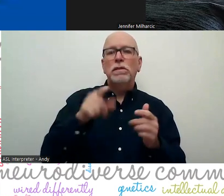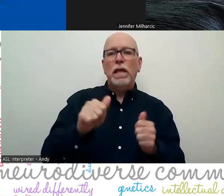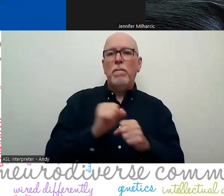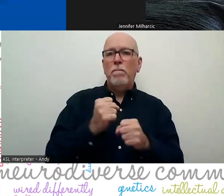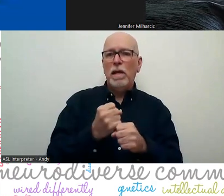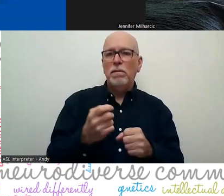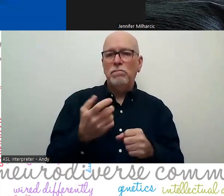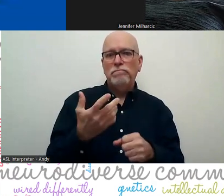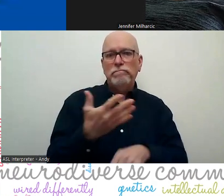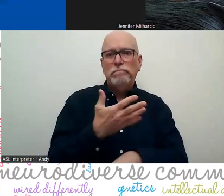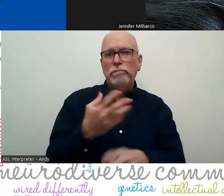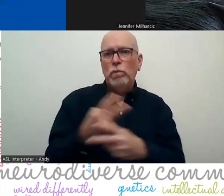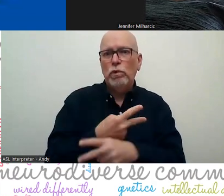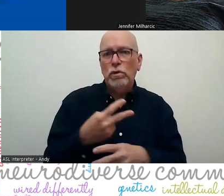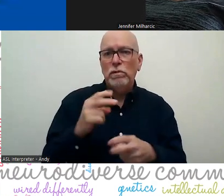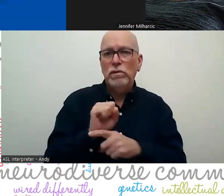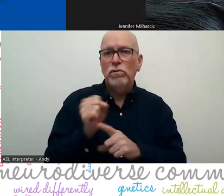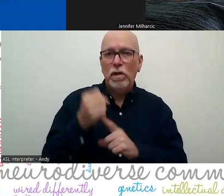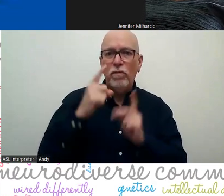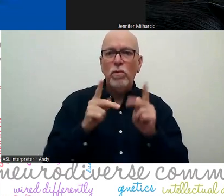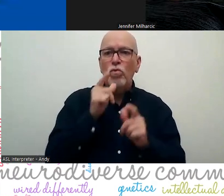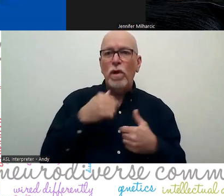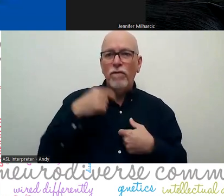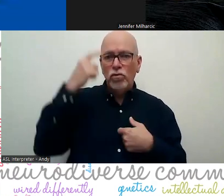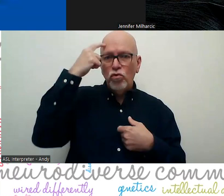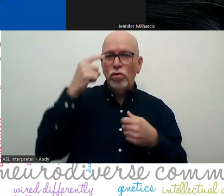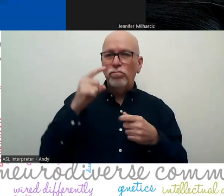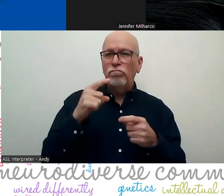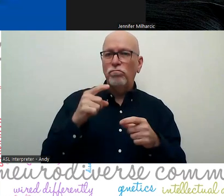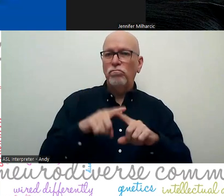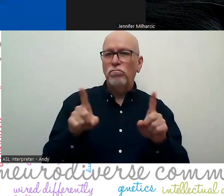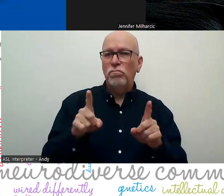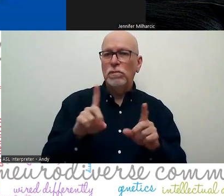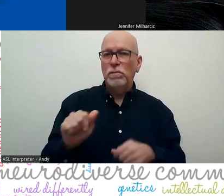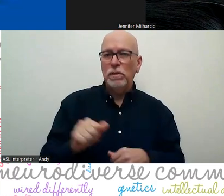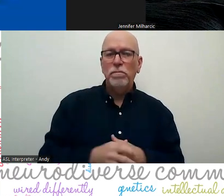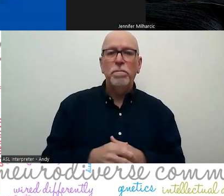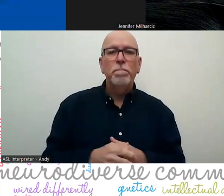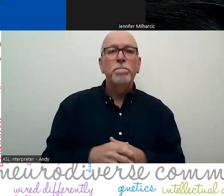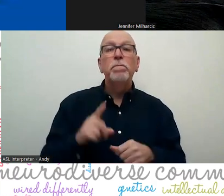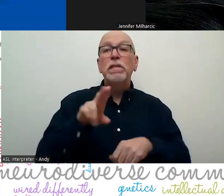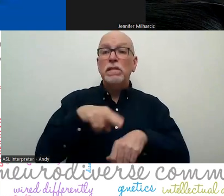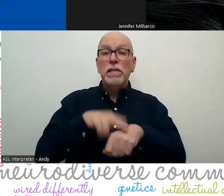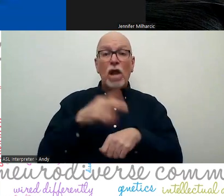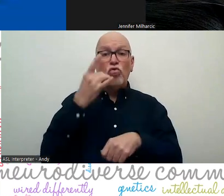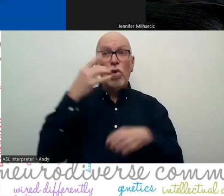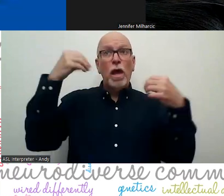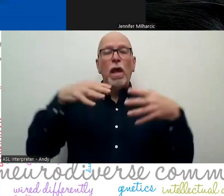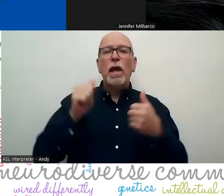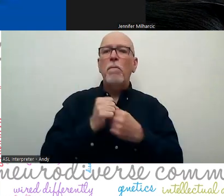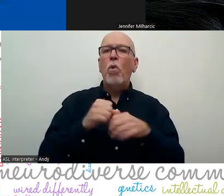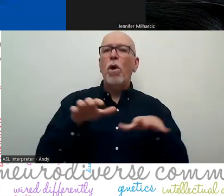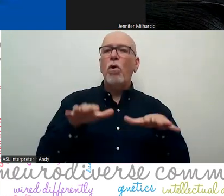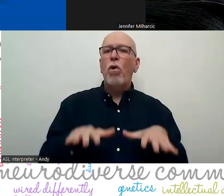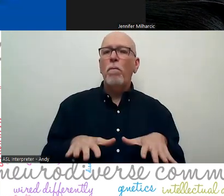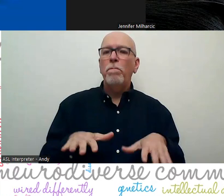a person who has a neurodivergent disability in contrast natural light can be calming to the senses plus